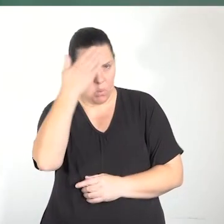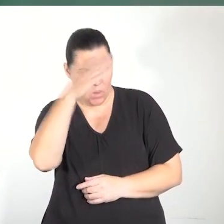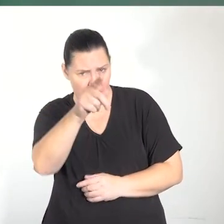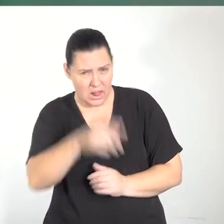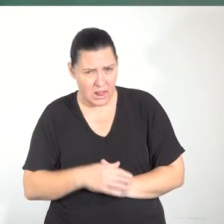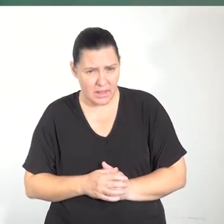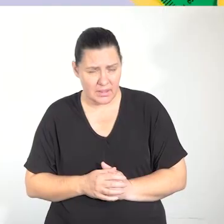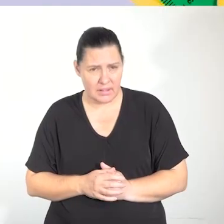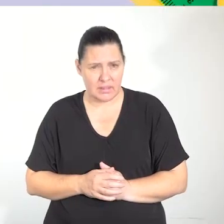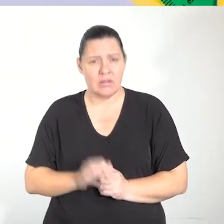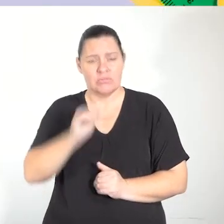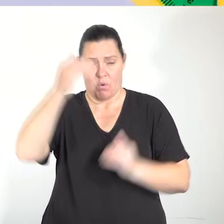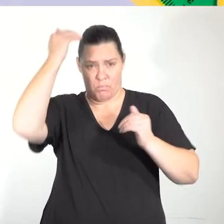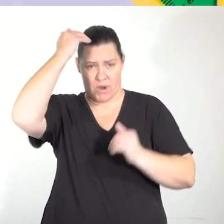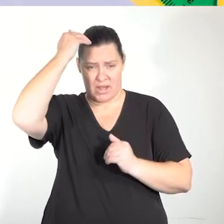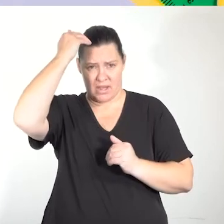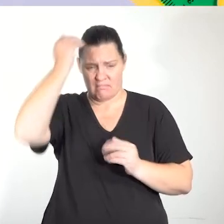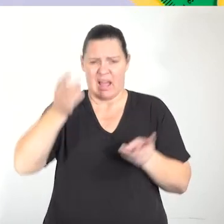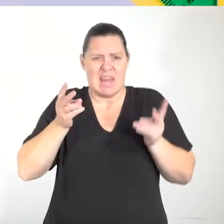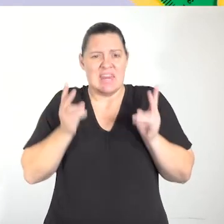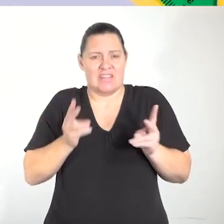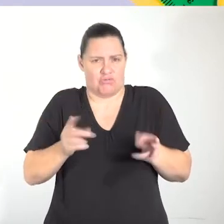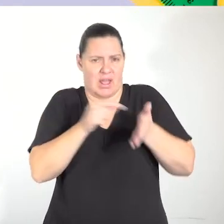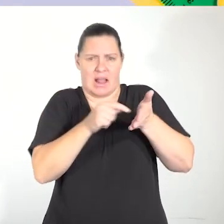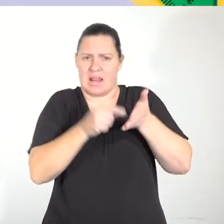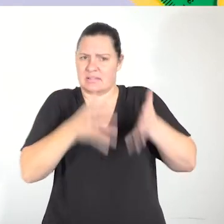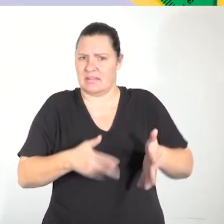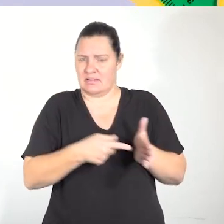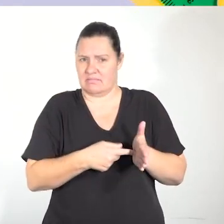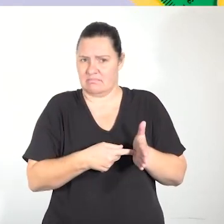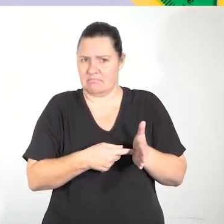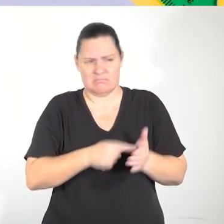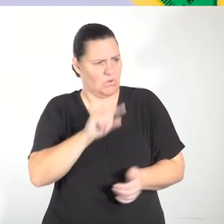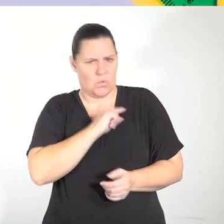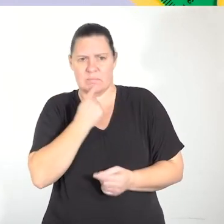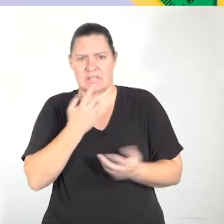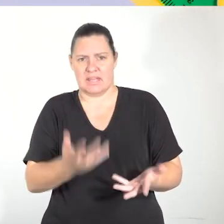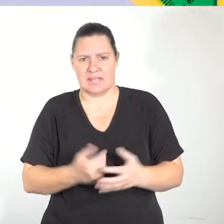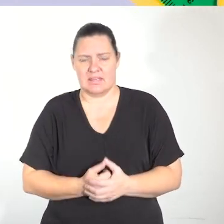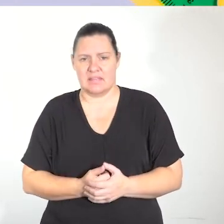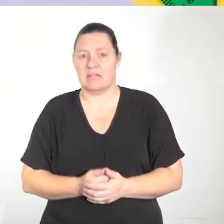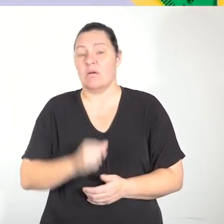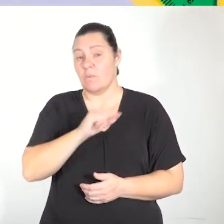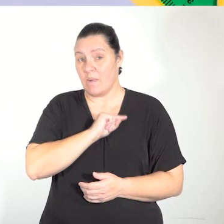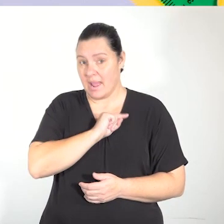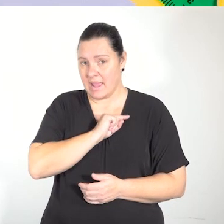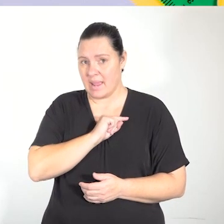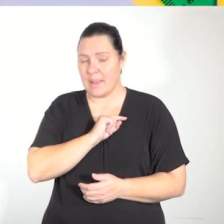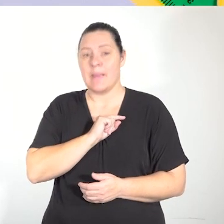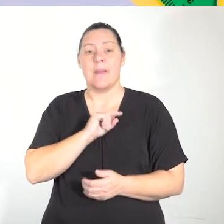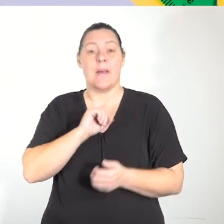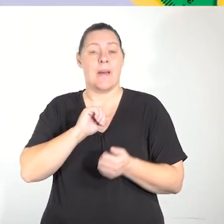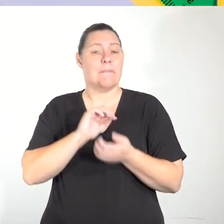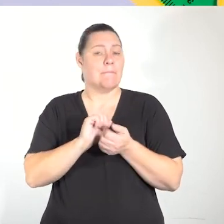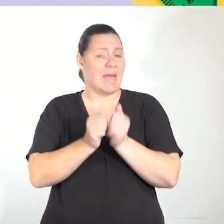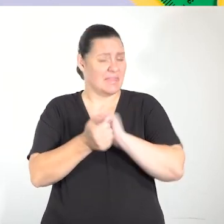know? So, your brain is a natural calculator. Why am I saying that? It's because mathematics